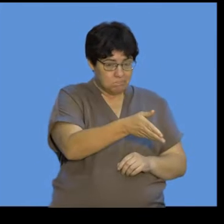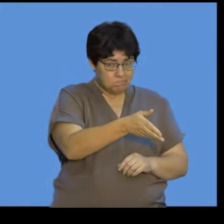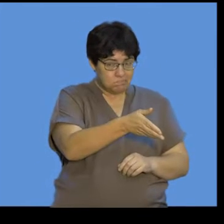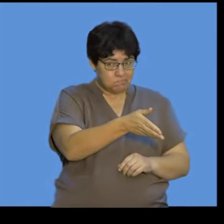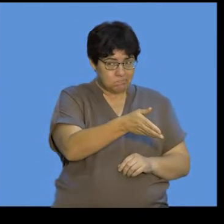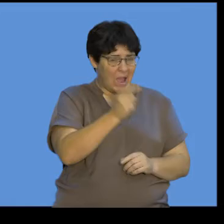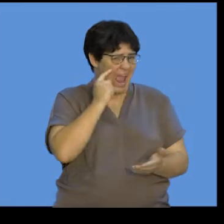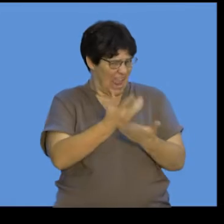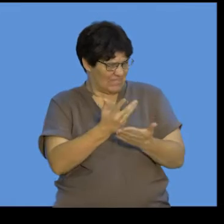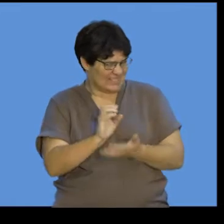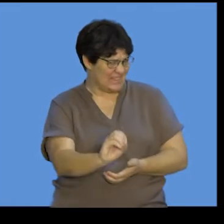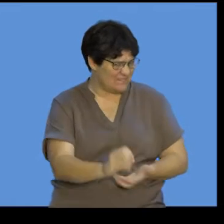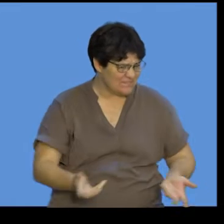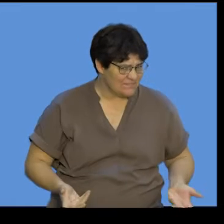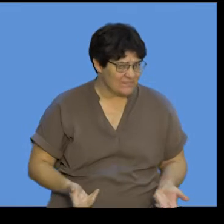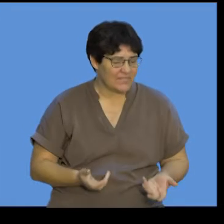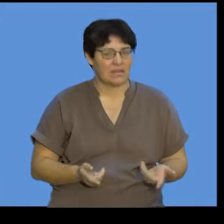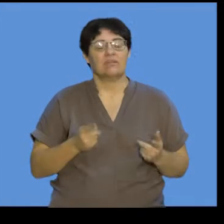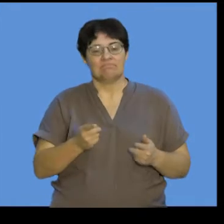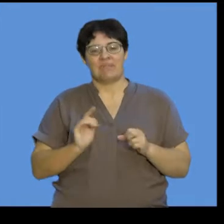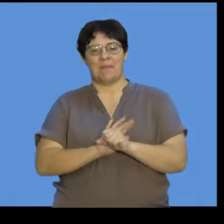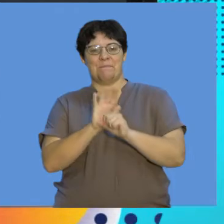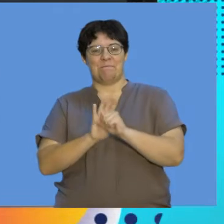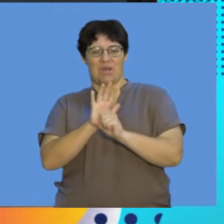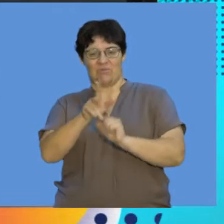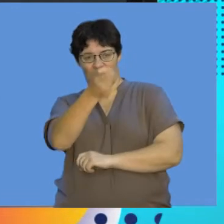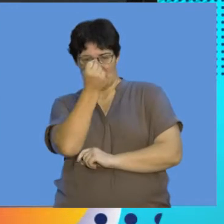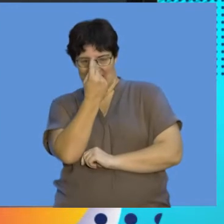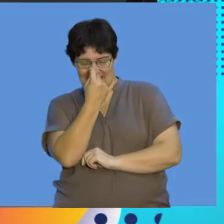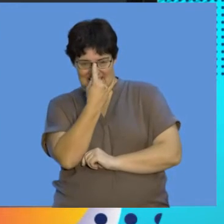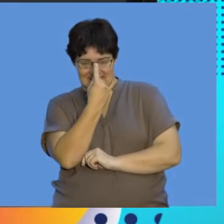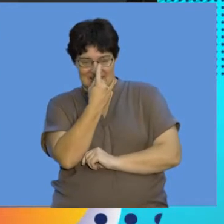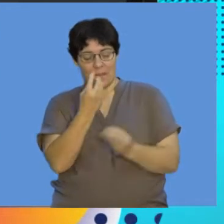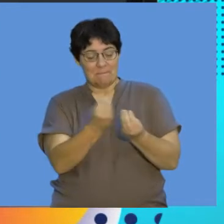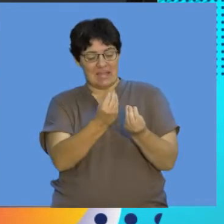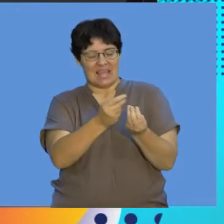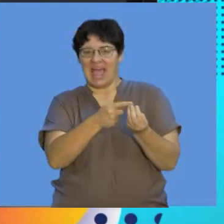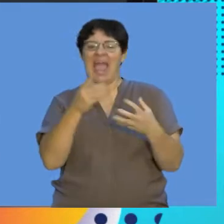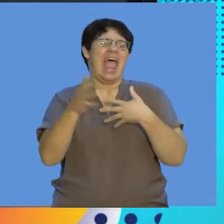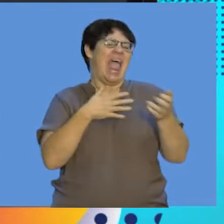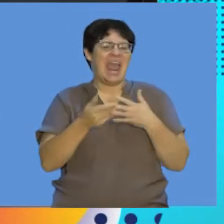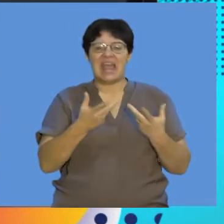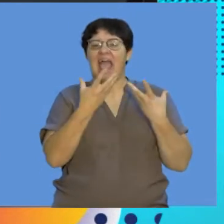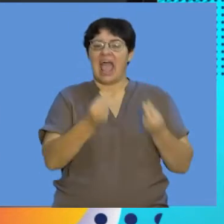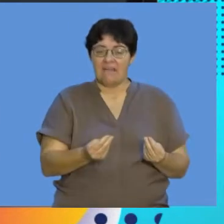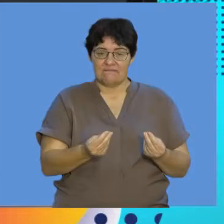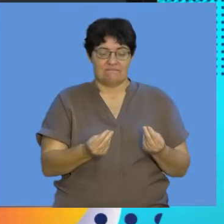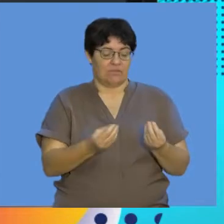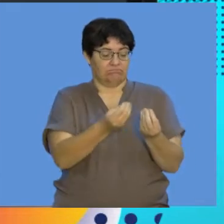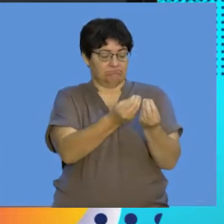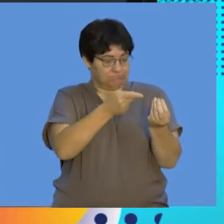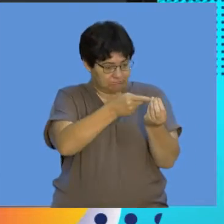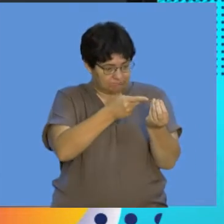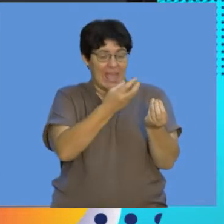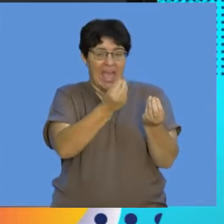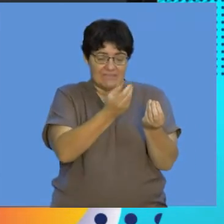is, in the backdrop or, on the background, we understand that matter is anything that has got mass and it occupies